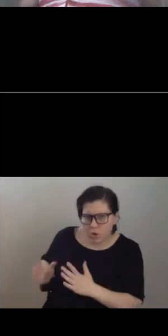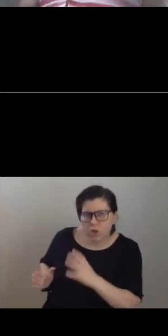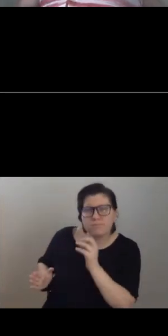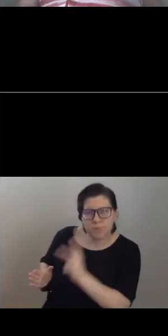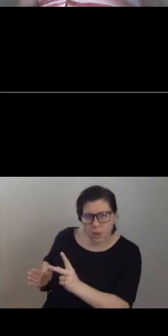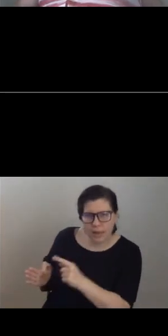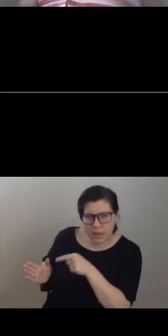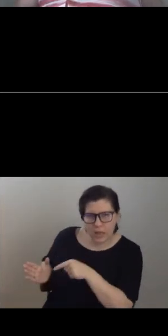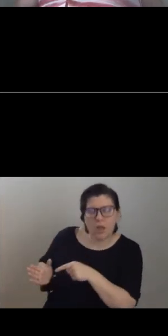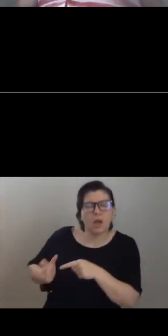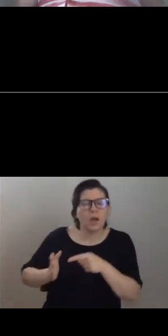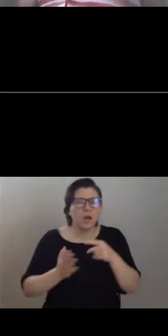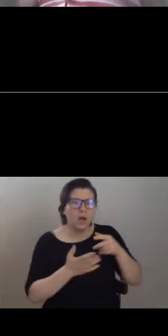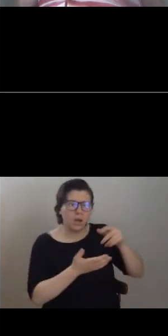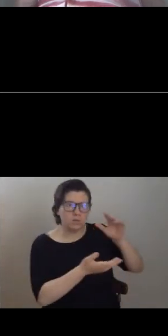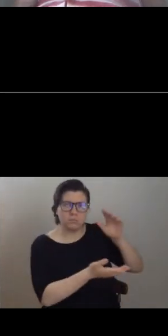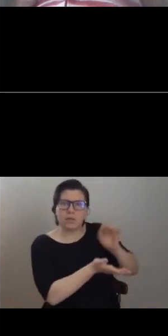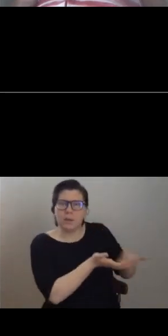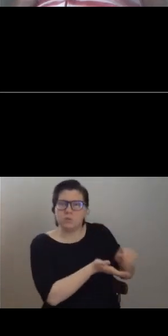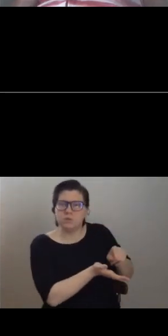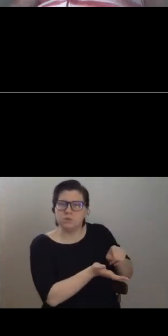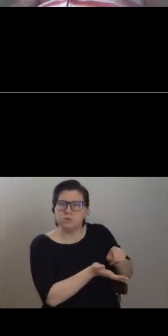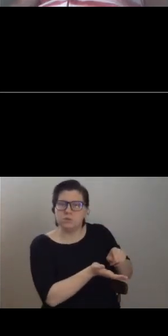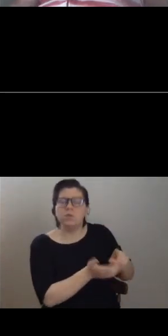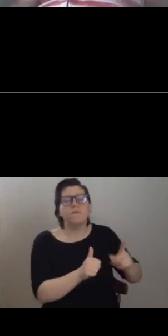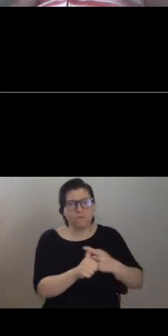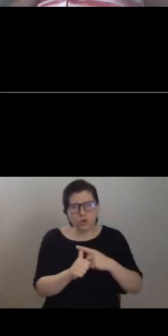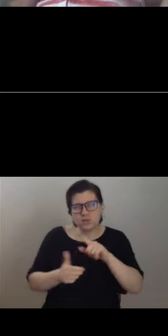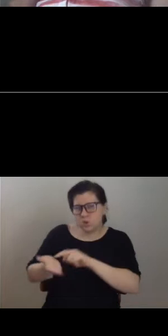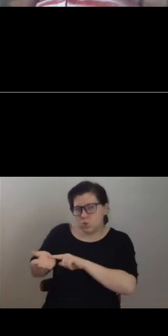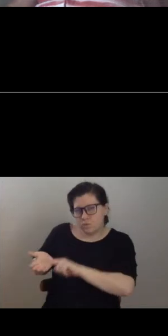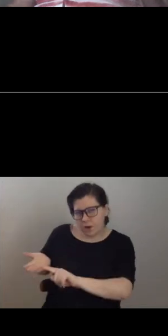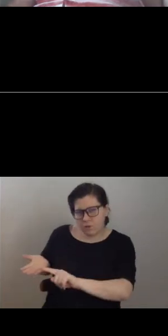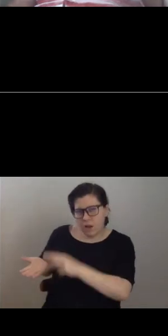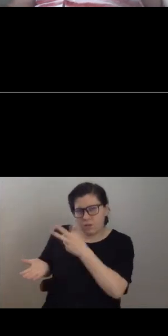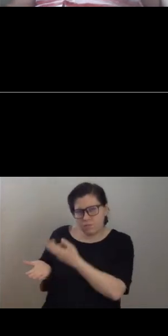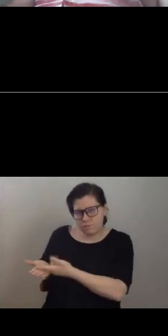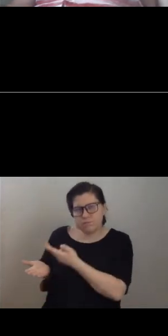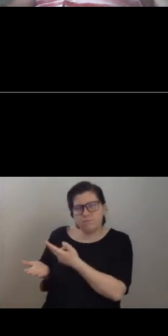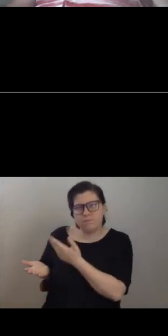that until they can go back and verify that you are a registered voter.